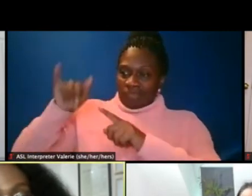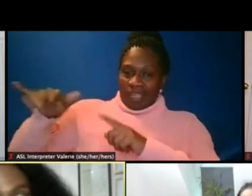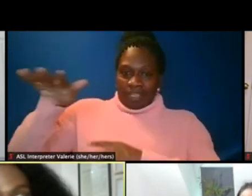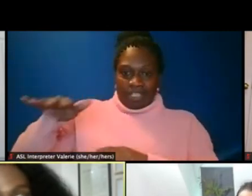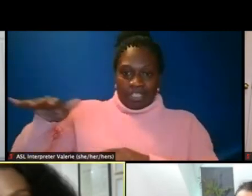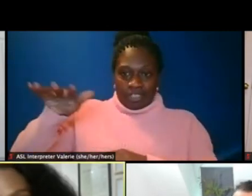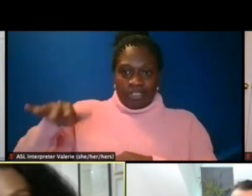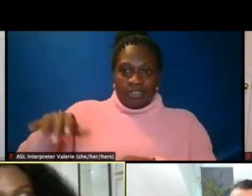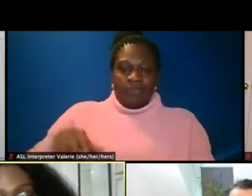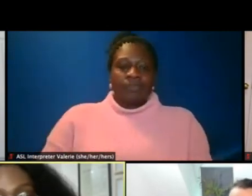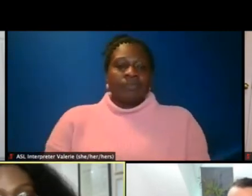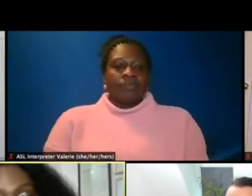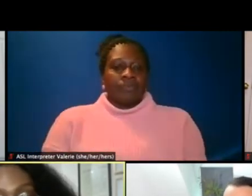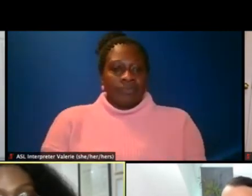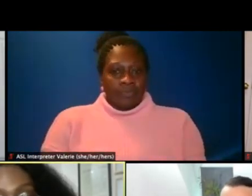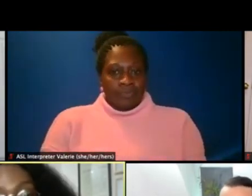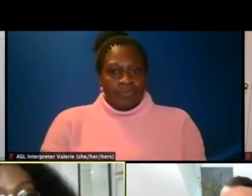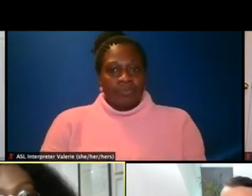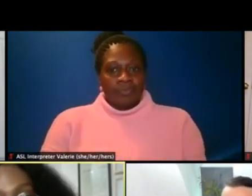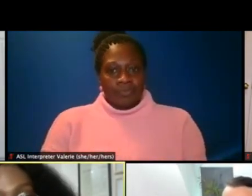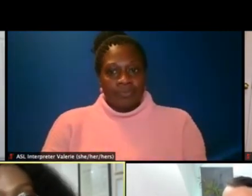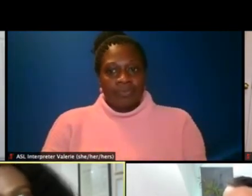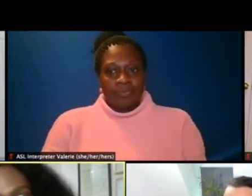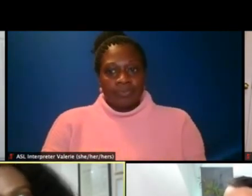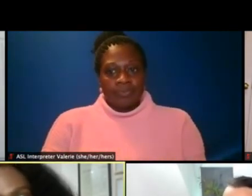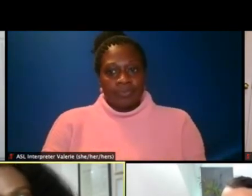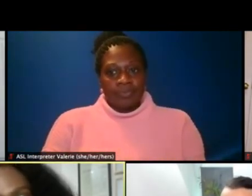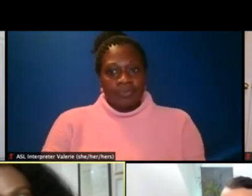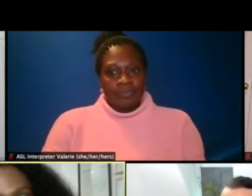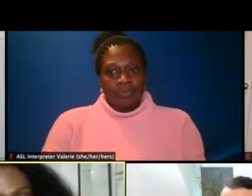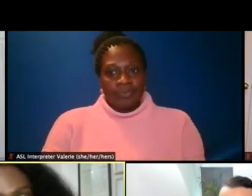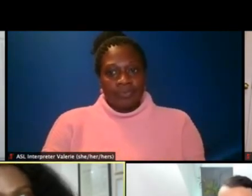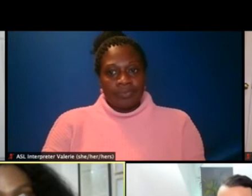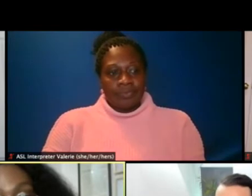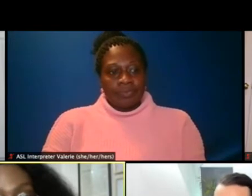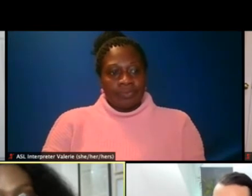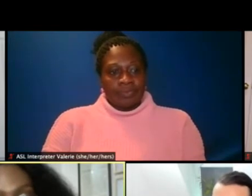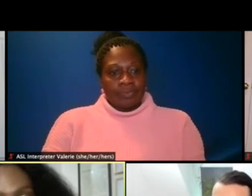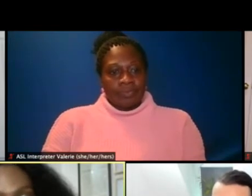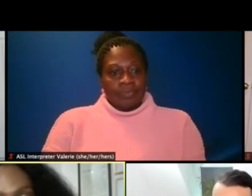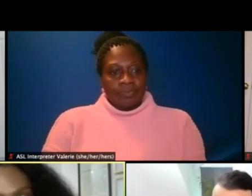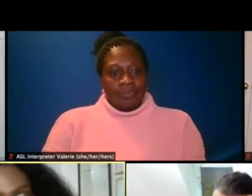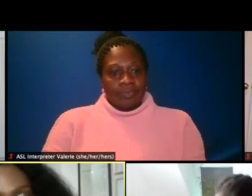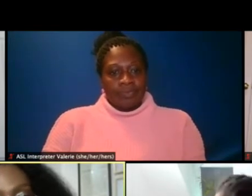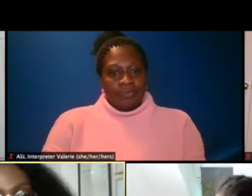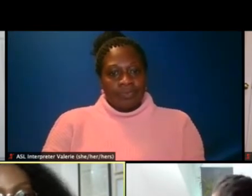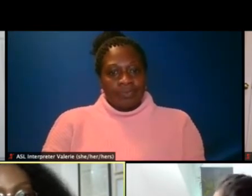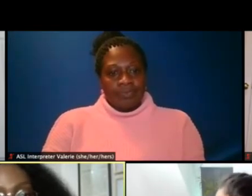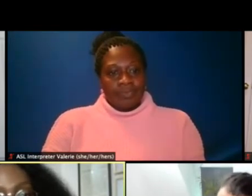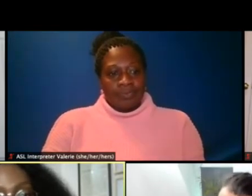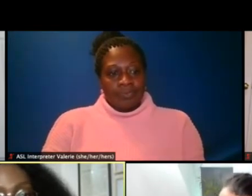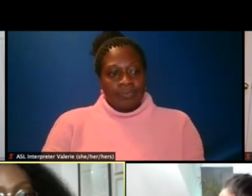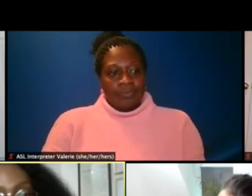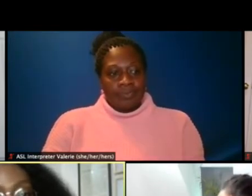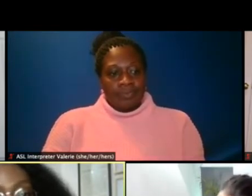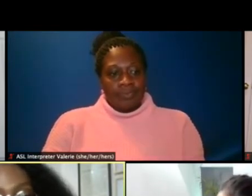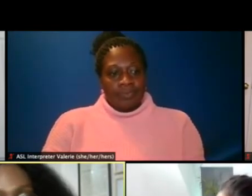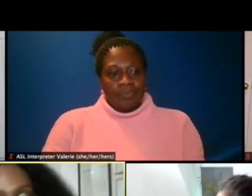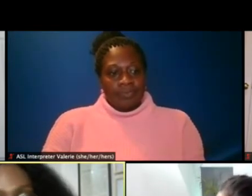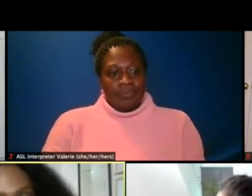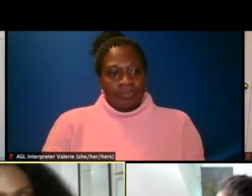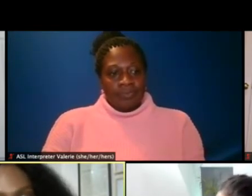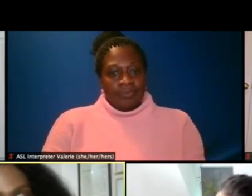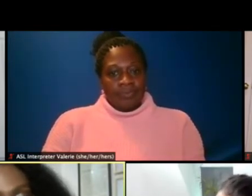causa disso, né, por causa desses desdobramentos culturais, a